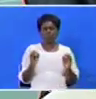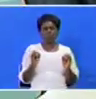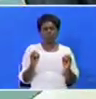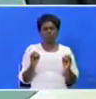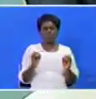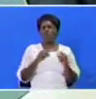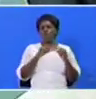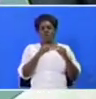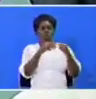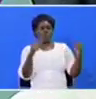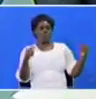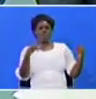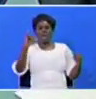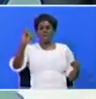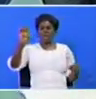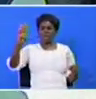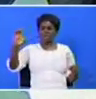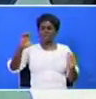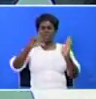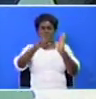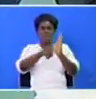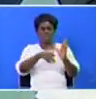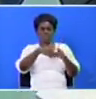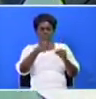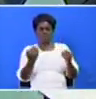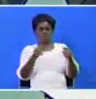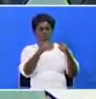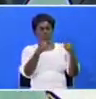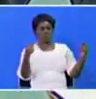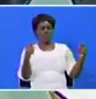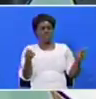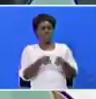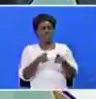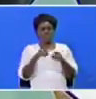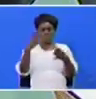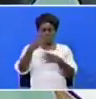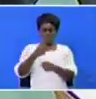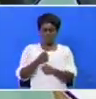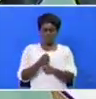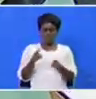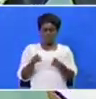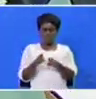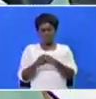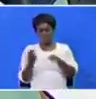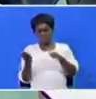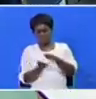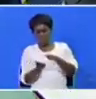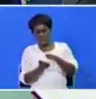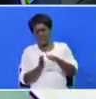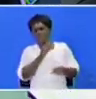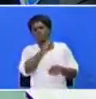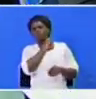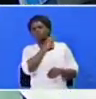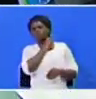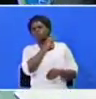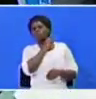appeal. IEBC later withdrew its appeal. But this same company, Algurar, also filed an appeal to challenge the